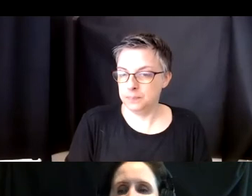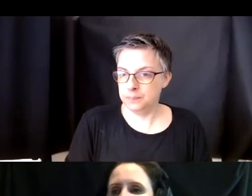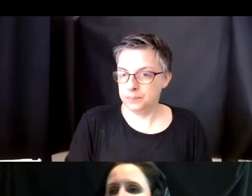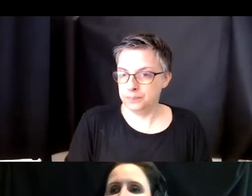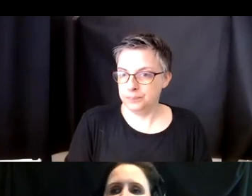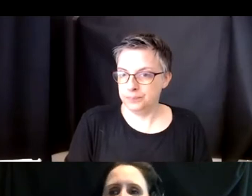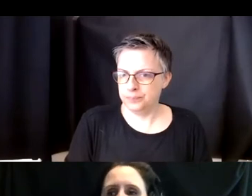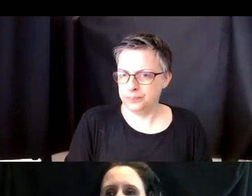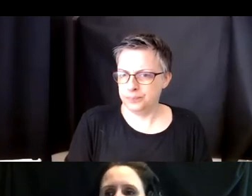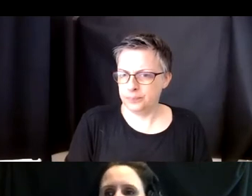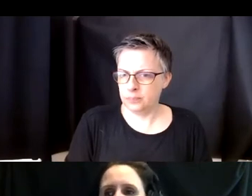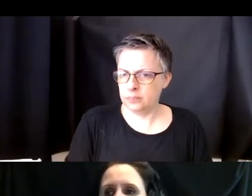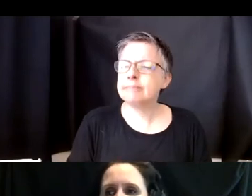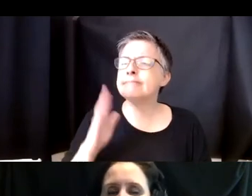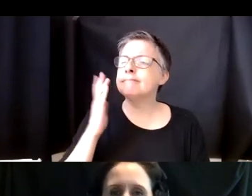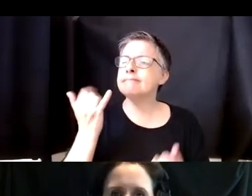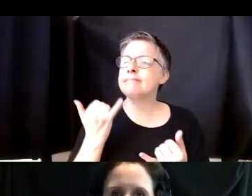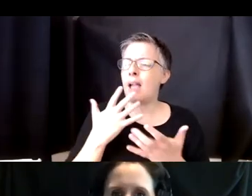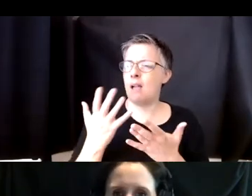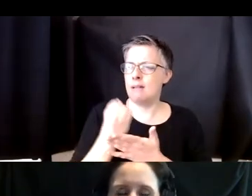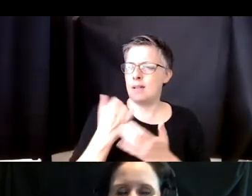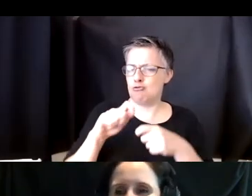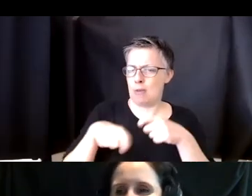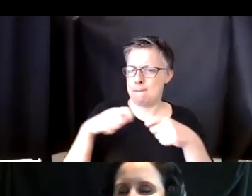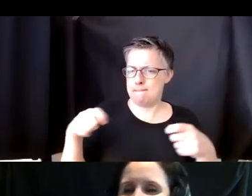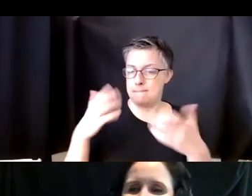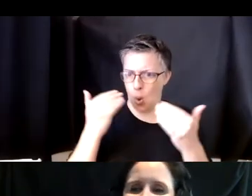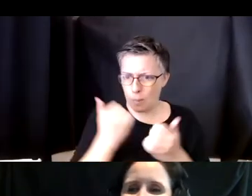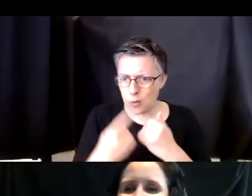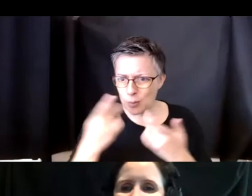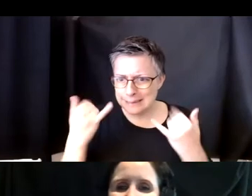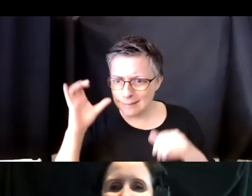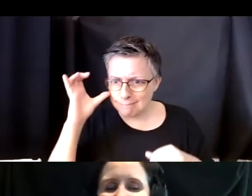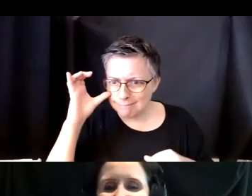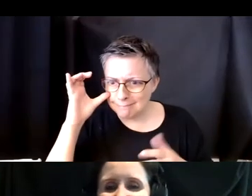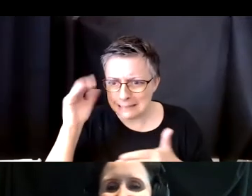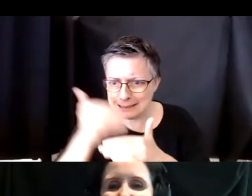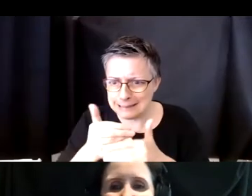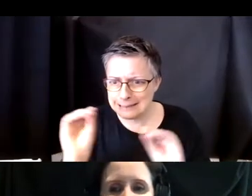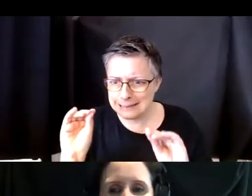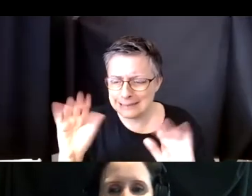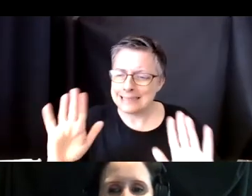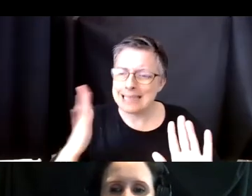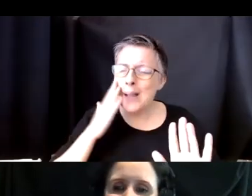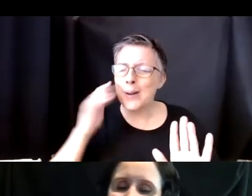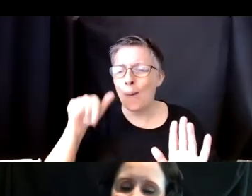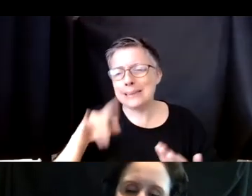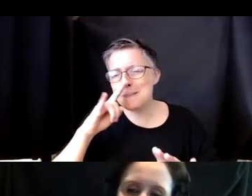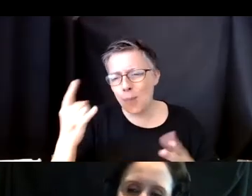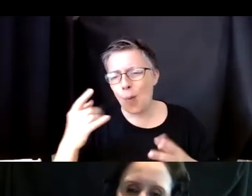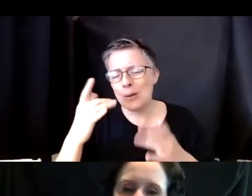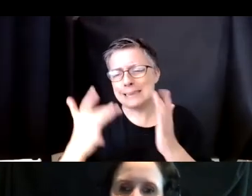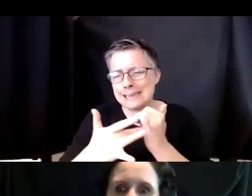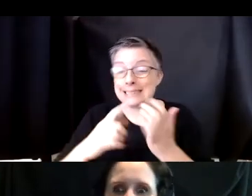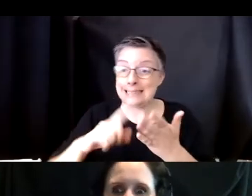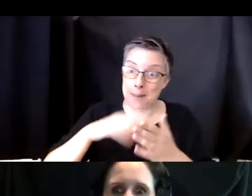So I want to wrap up. I hope everyone is still with me. I know that this is kind of boring, and sometimes it's